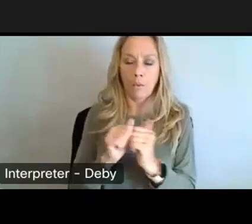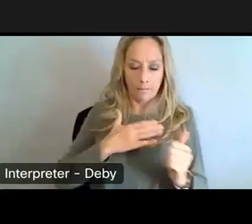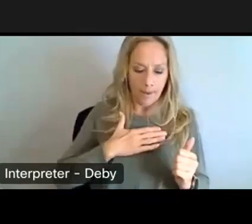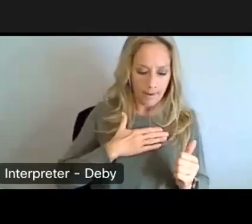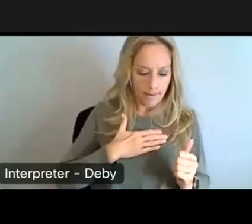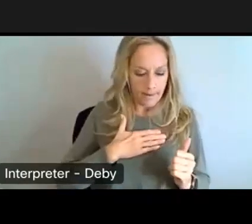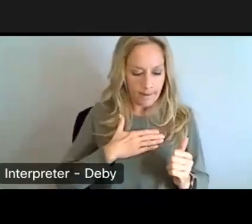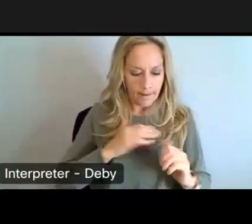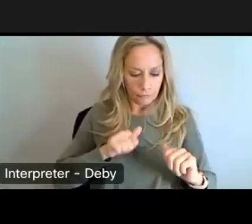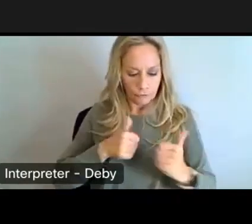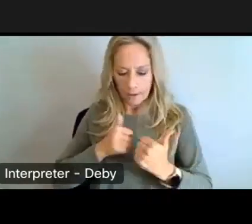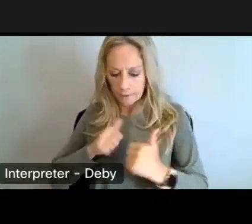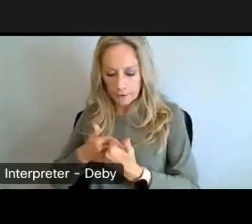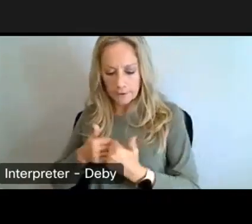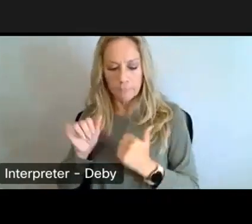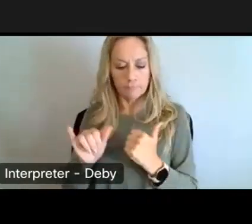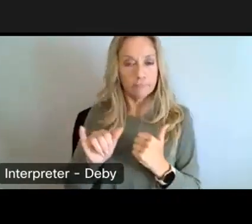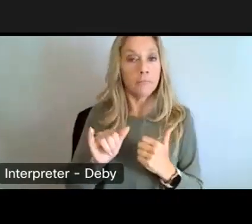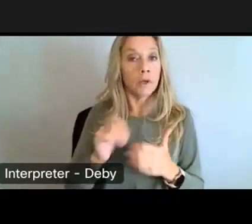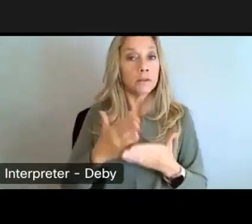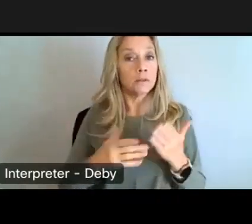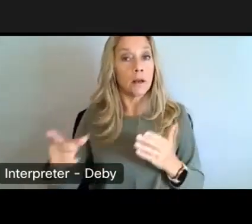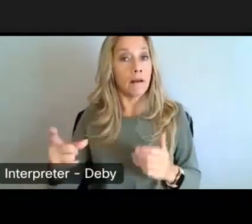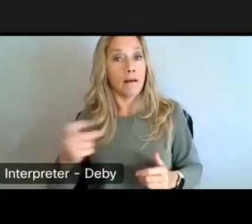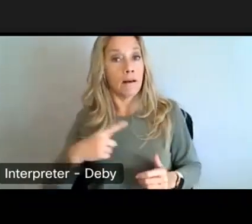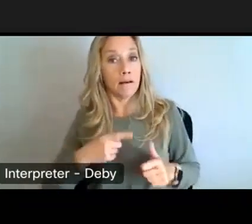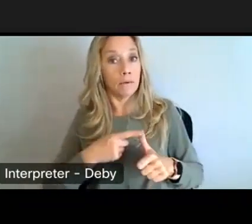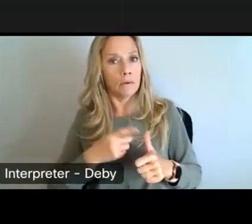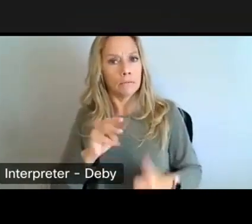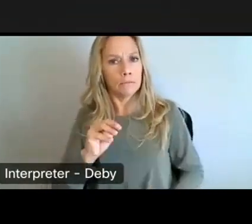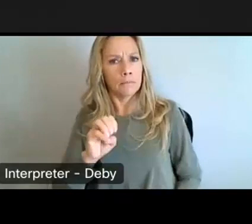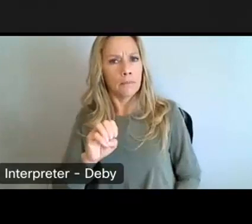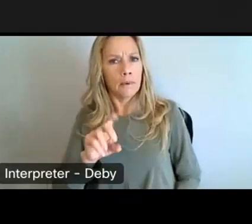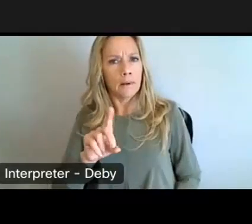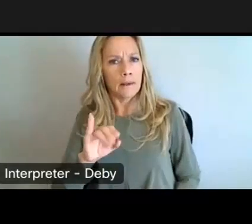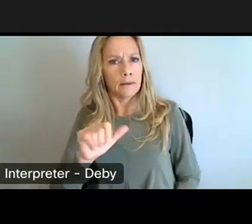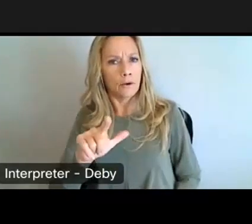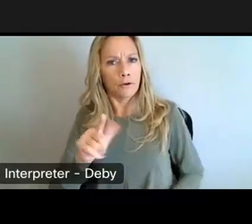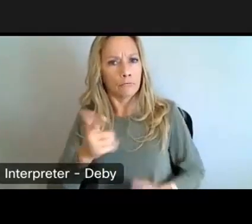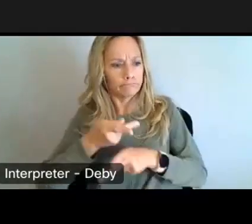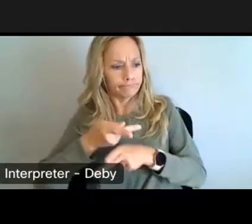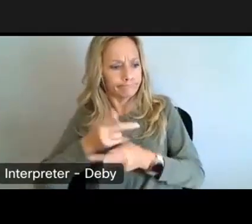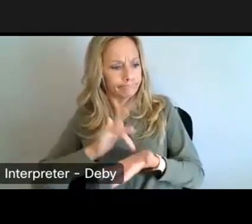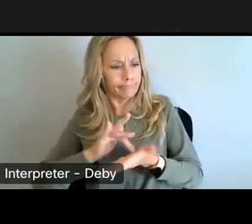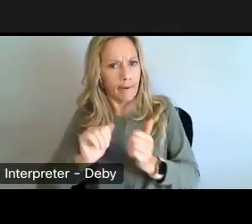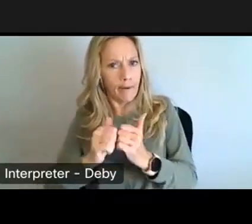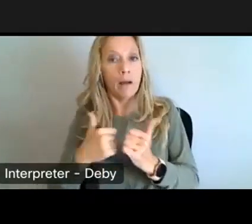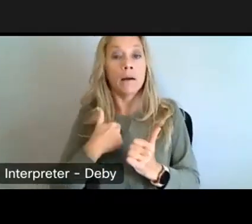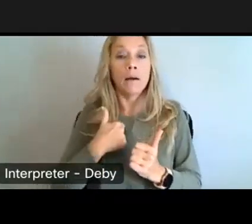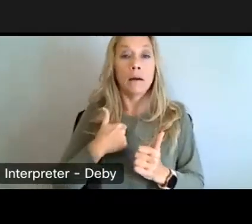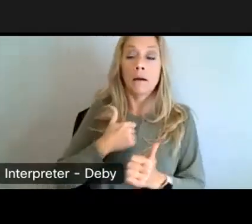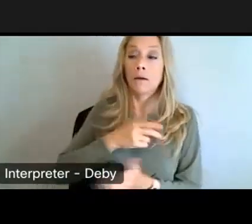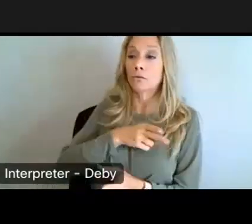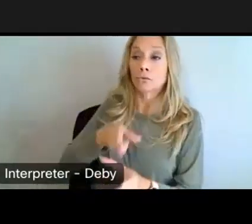challenges? And some of the things that were brought up first was medical care. And by the time I had come on board, I wasn't really